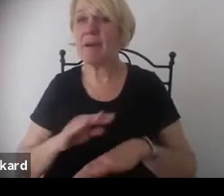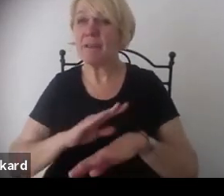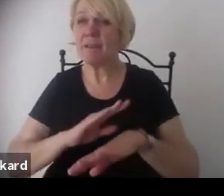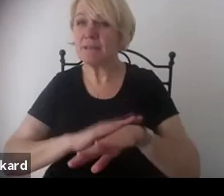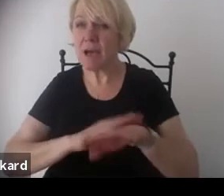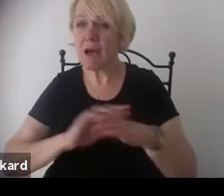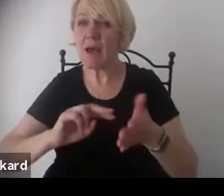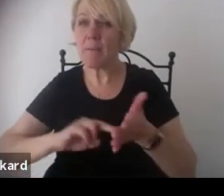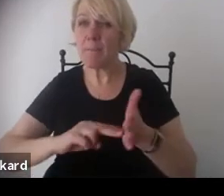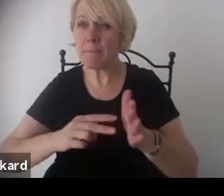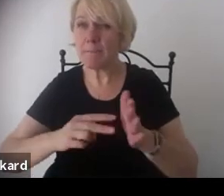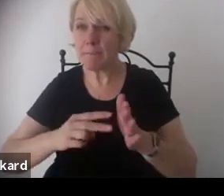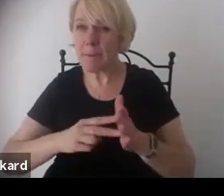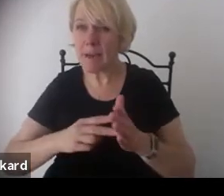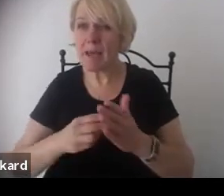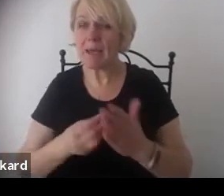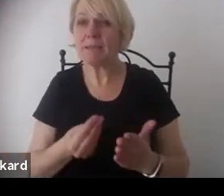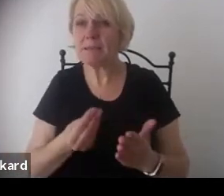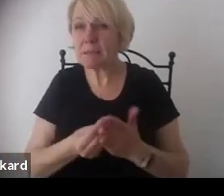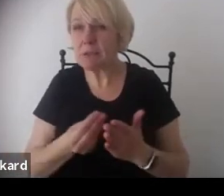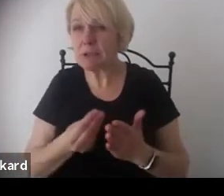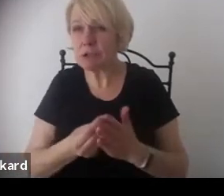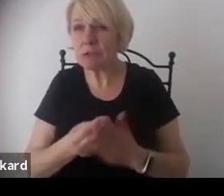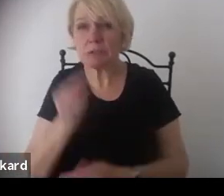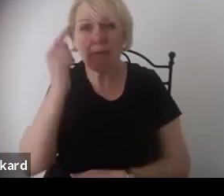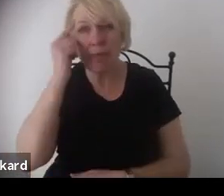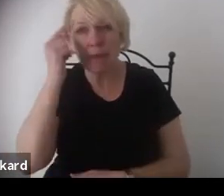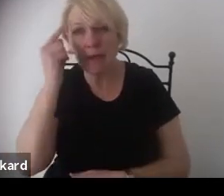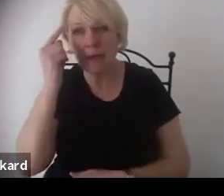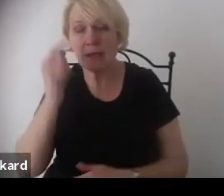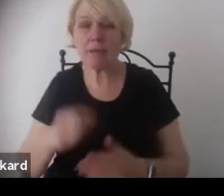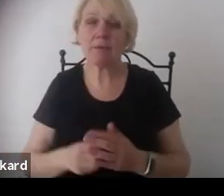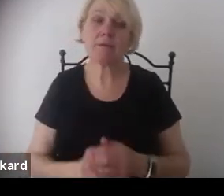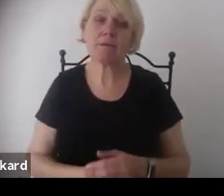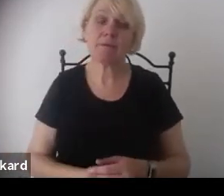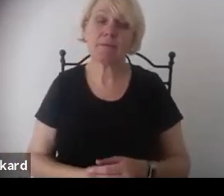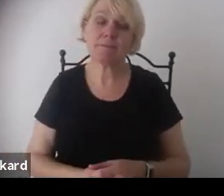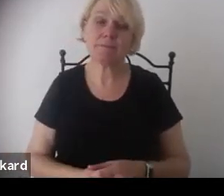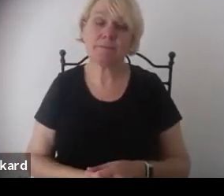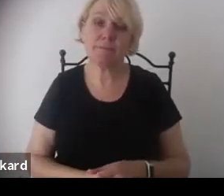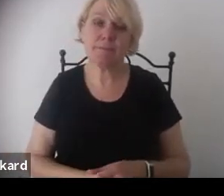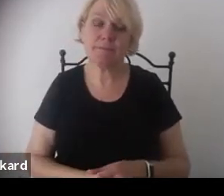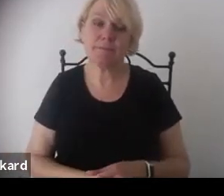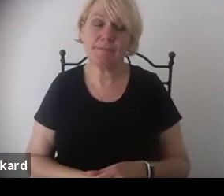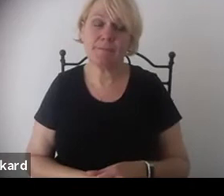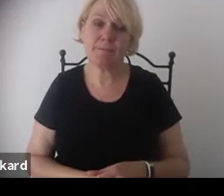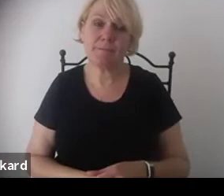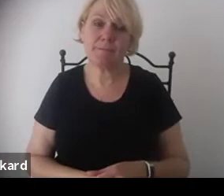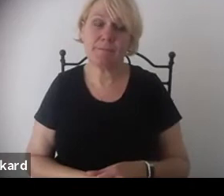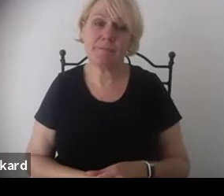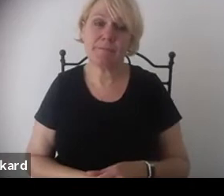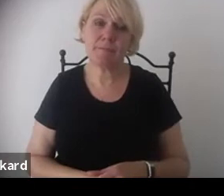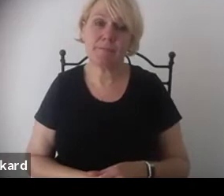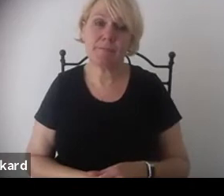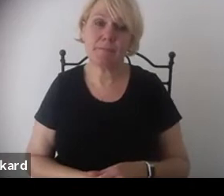commissioners are keen that we work to, which we do, which is a